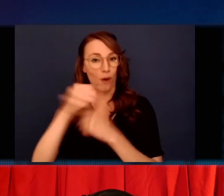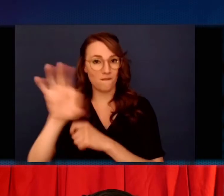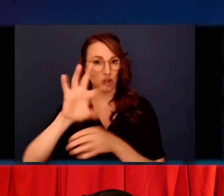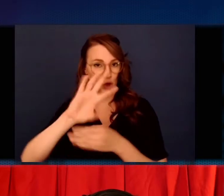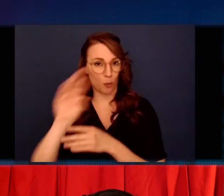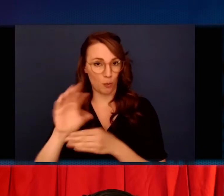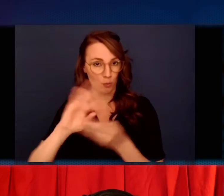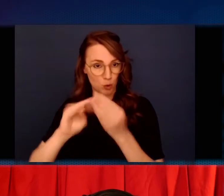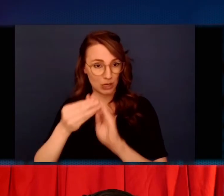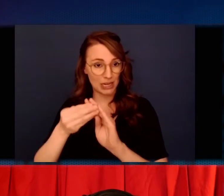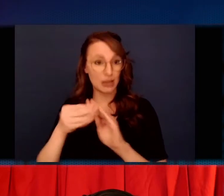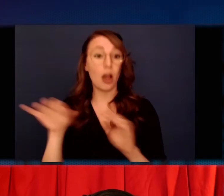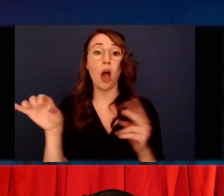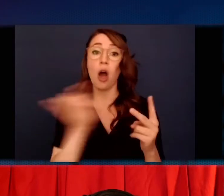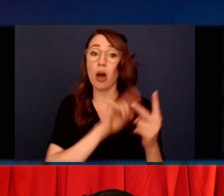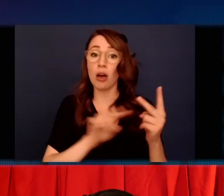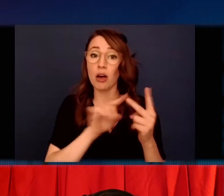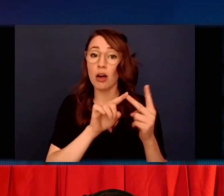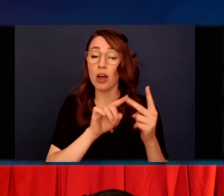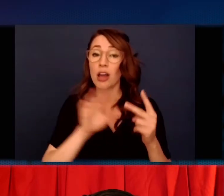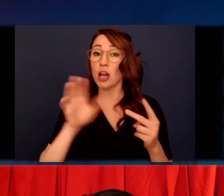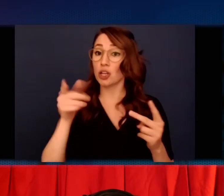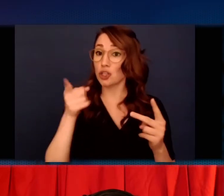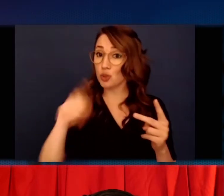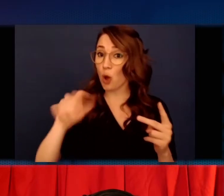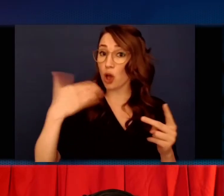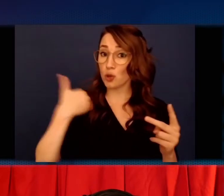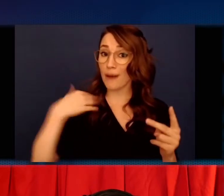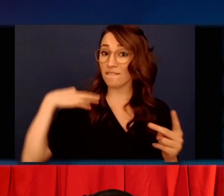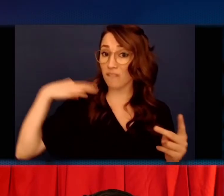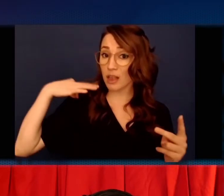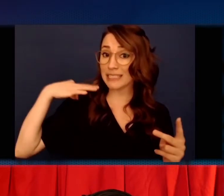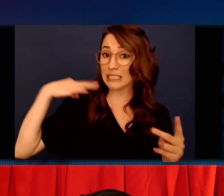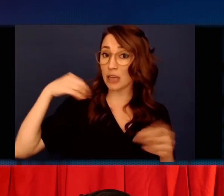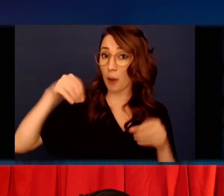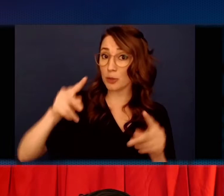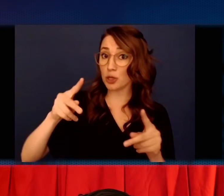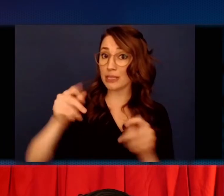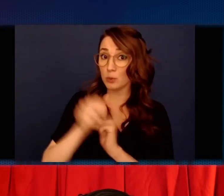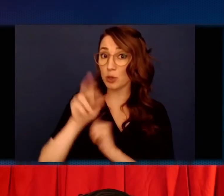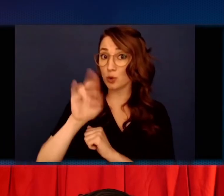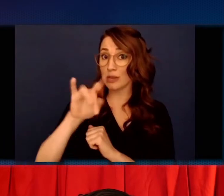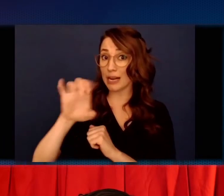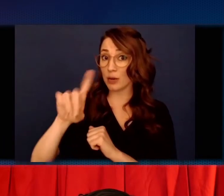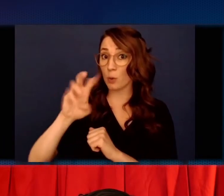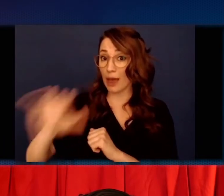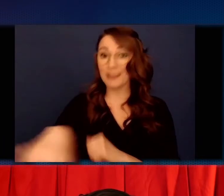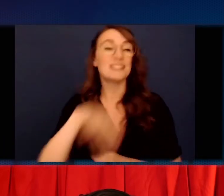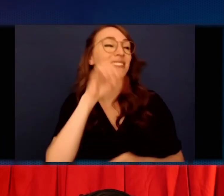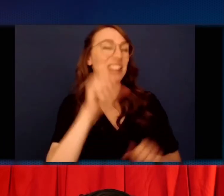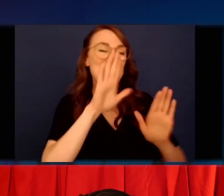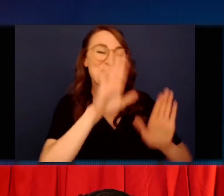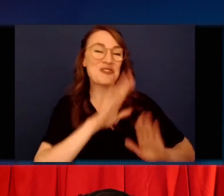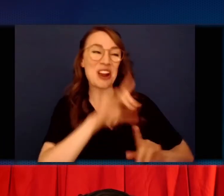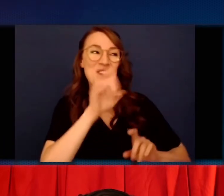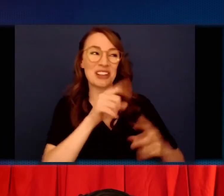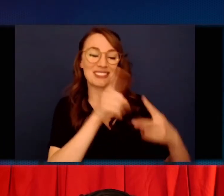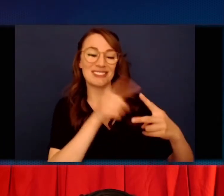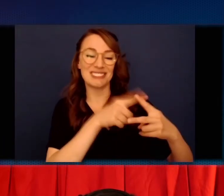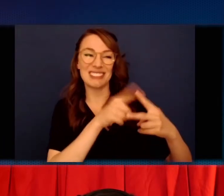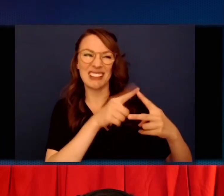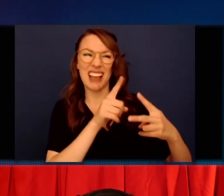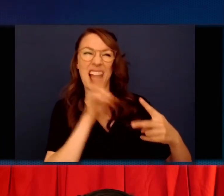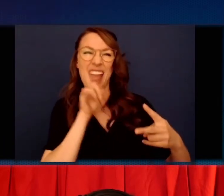are there volunteer opportunities available with United Way? Yeah, so great question. I'm going to answer the first one because I love